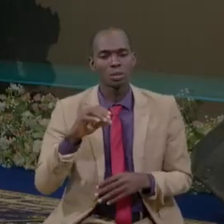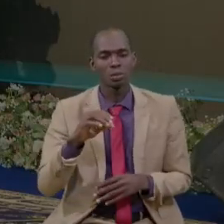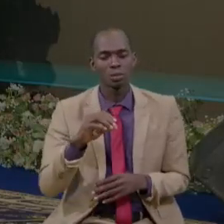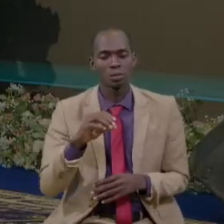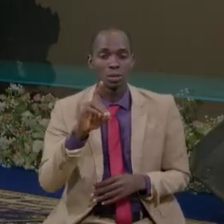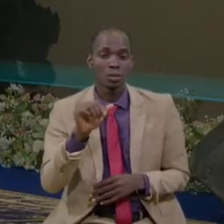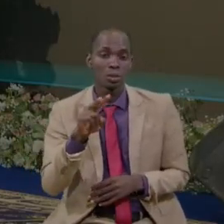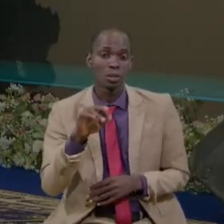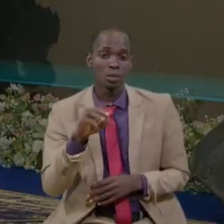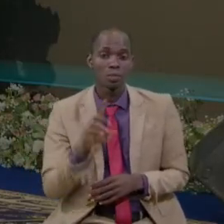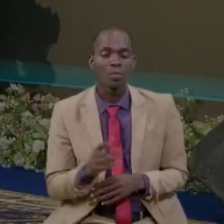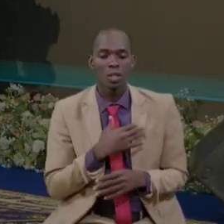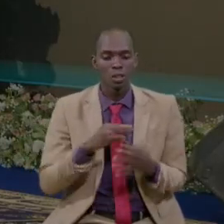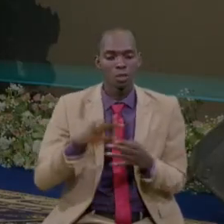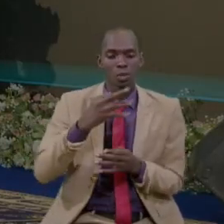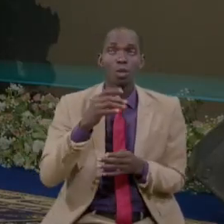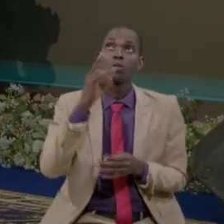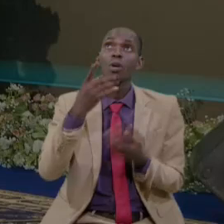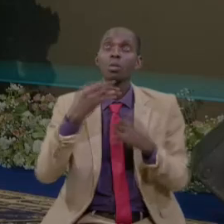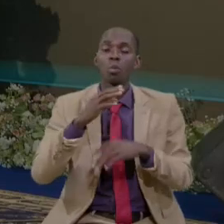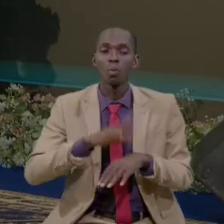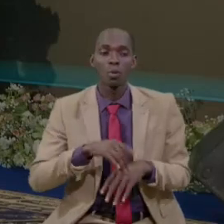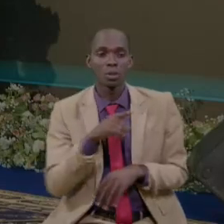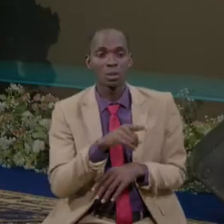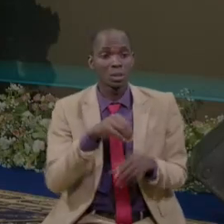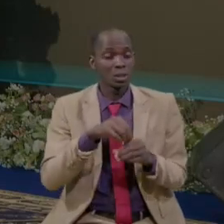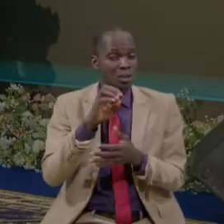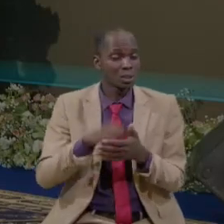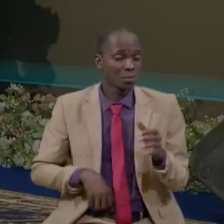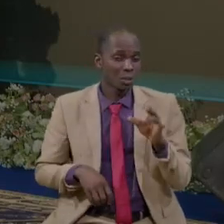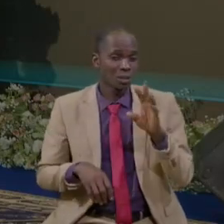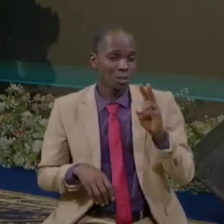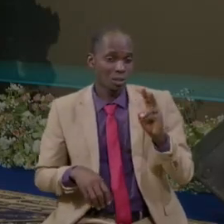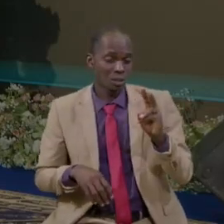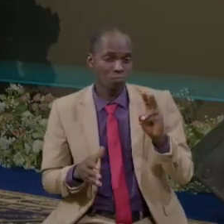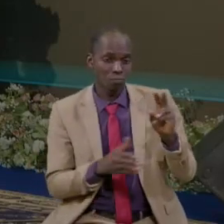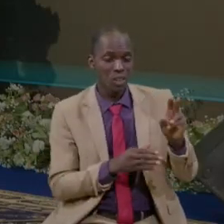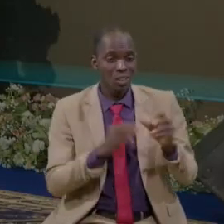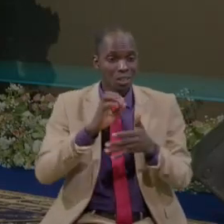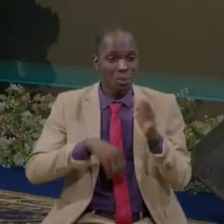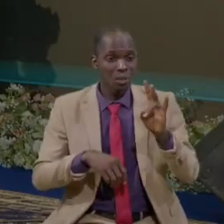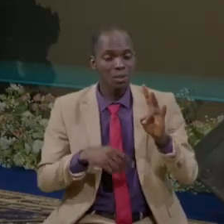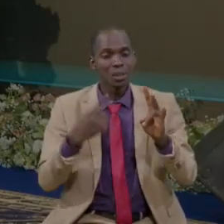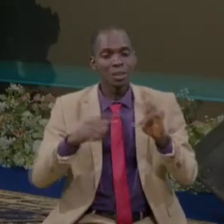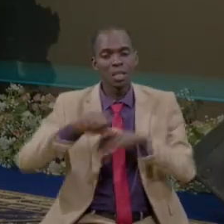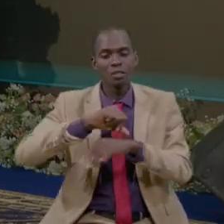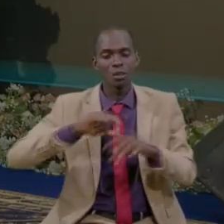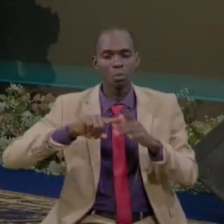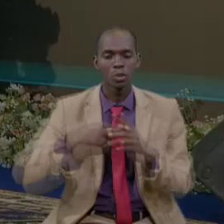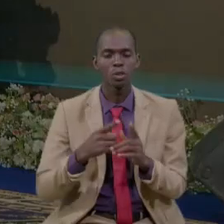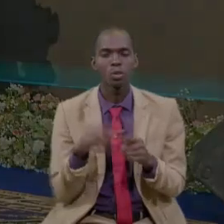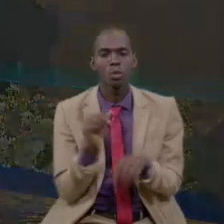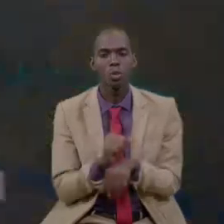16, chapter 17. The anointing began to work, and is slew Goliath and